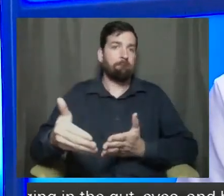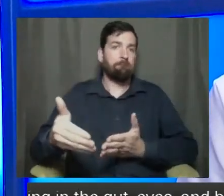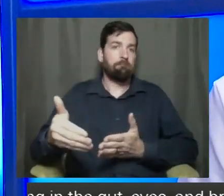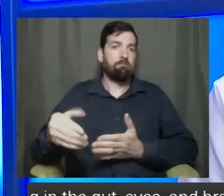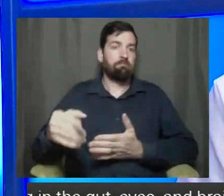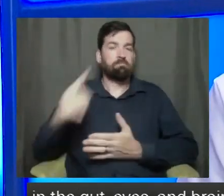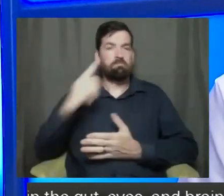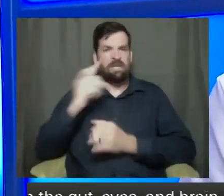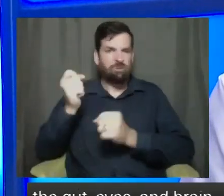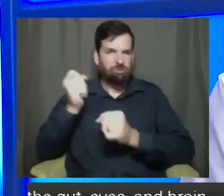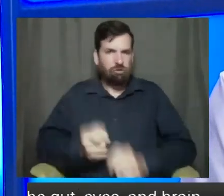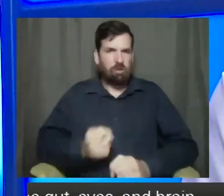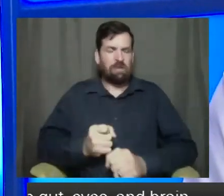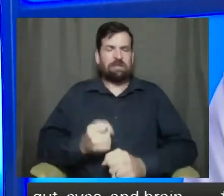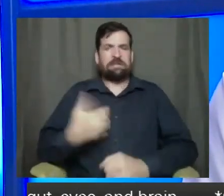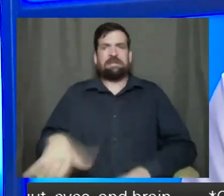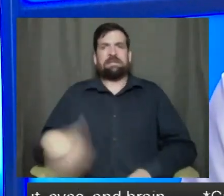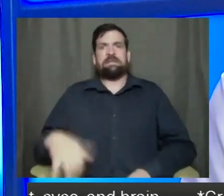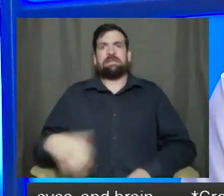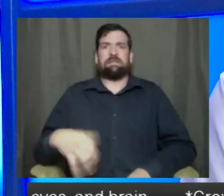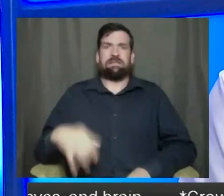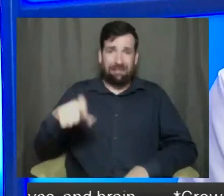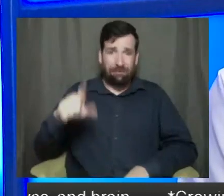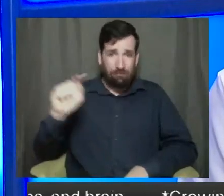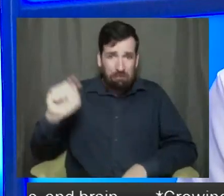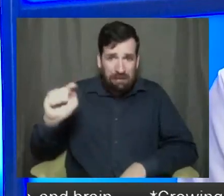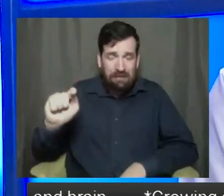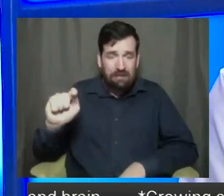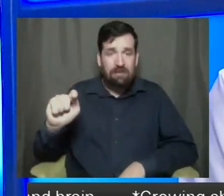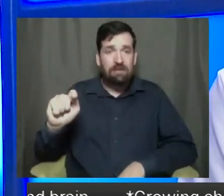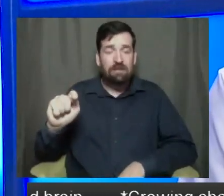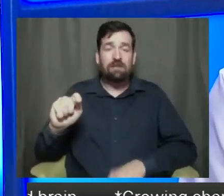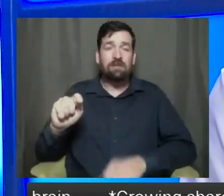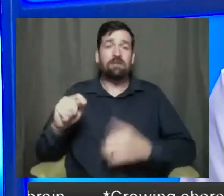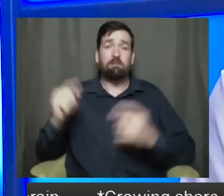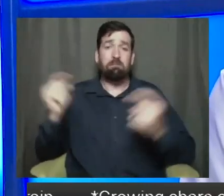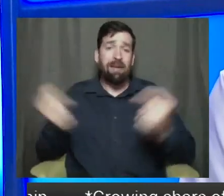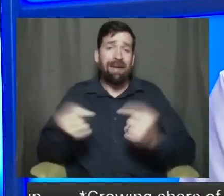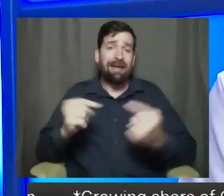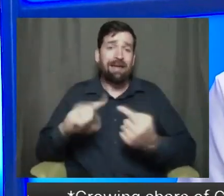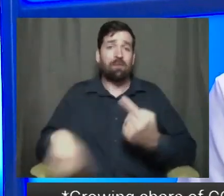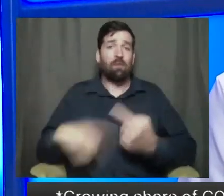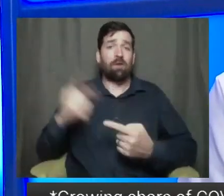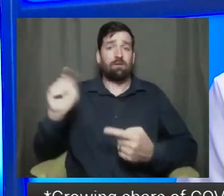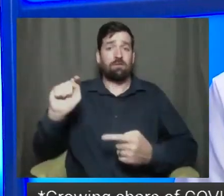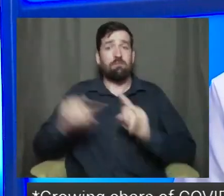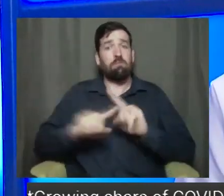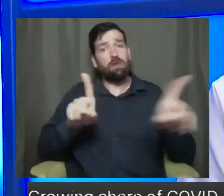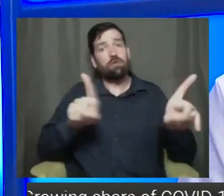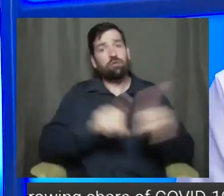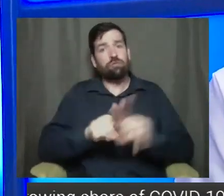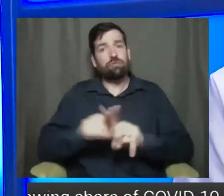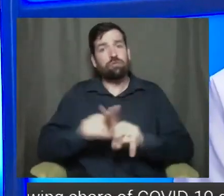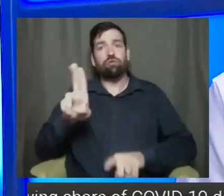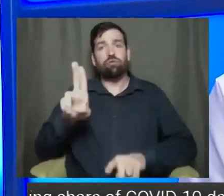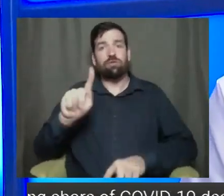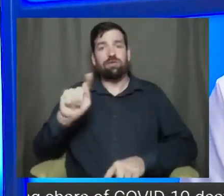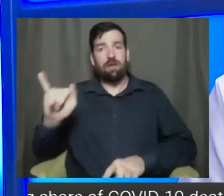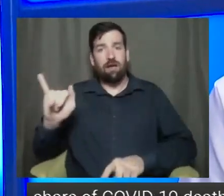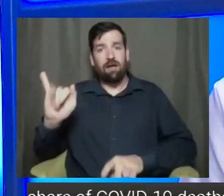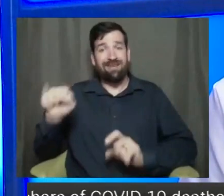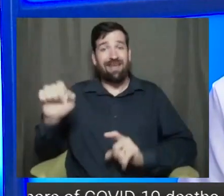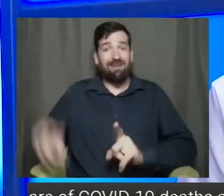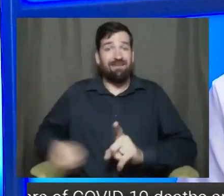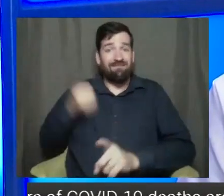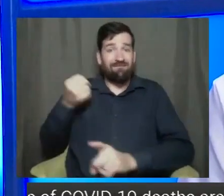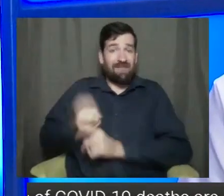urge, maybe pain with urination. But really, a UTI could also ascend and affect the kidneys, which is also